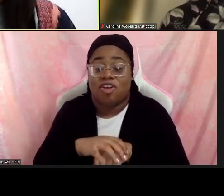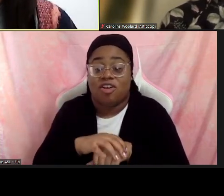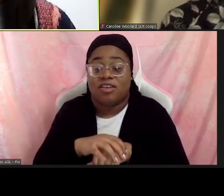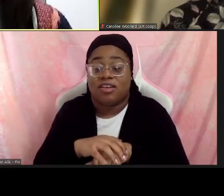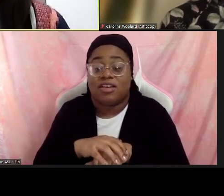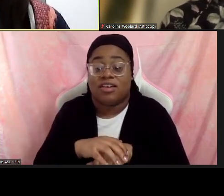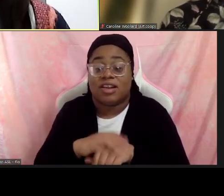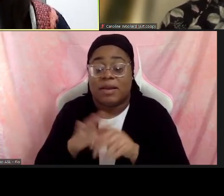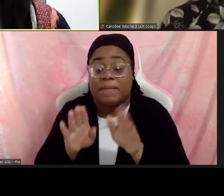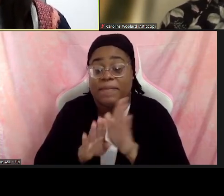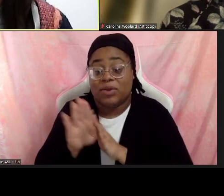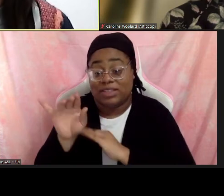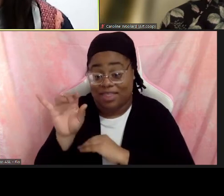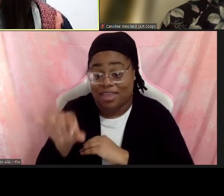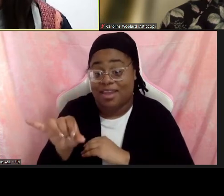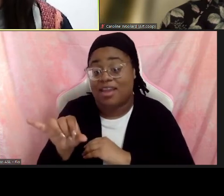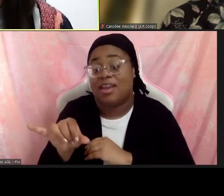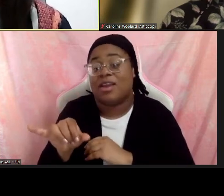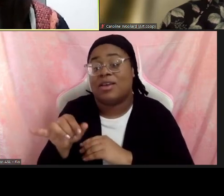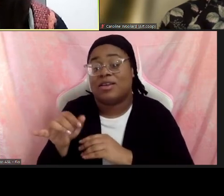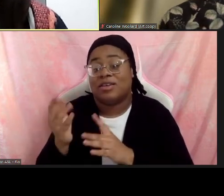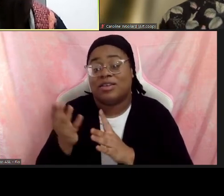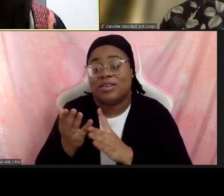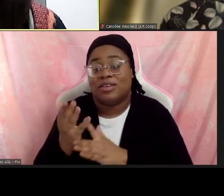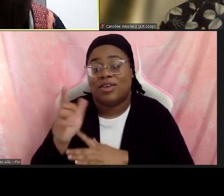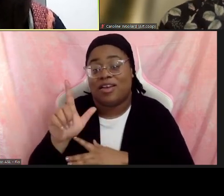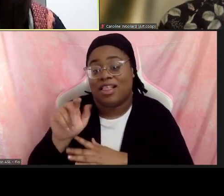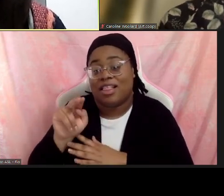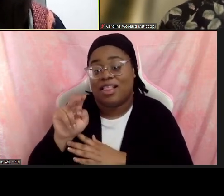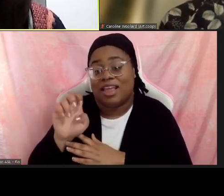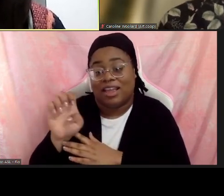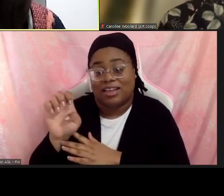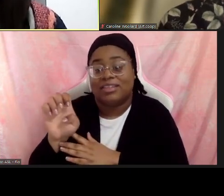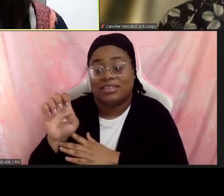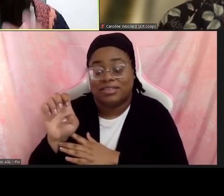on building that, as we call Lane Arts,